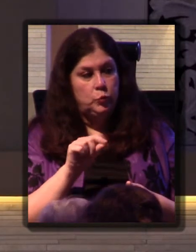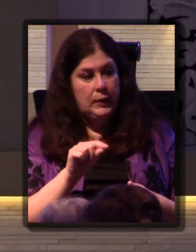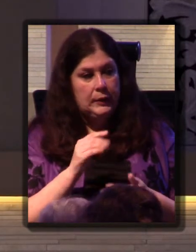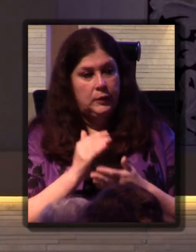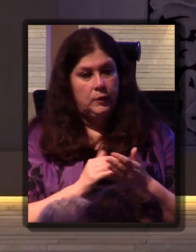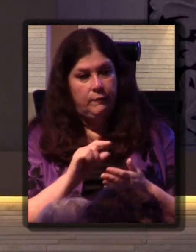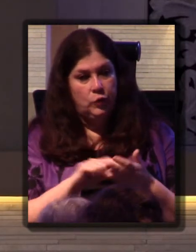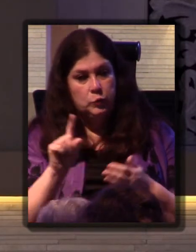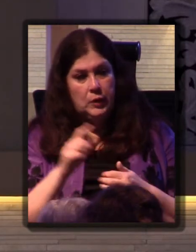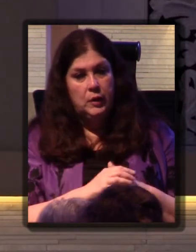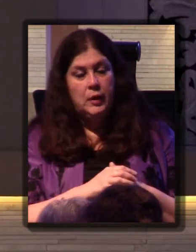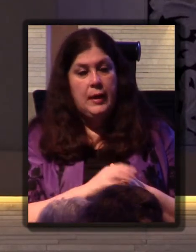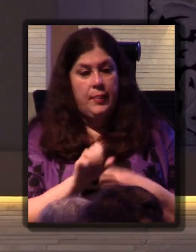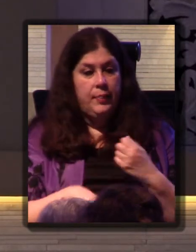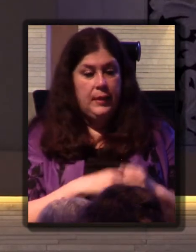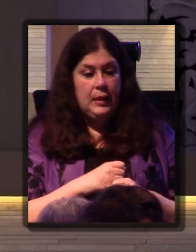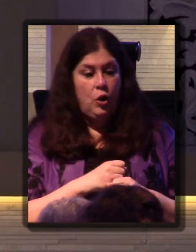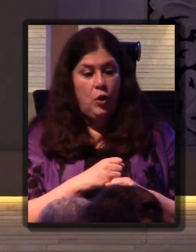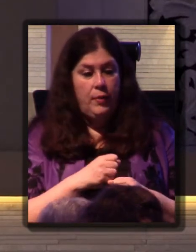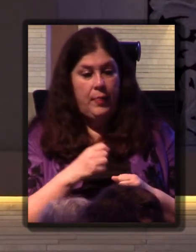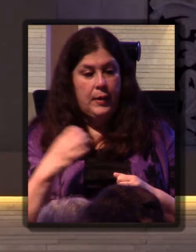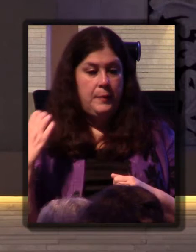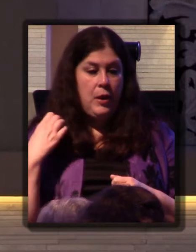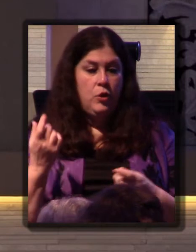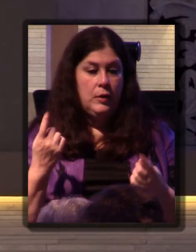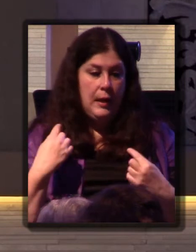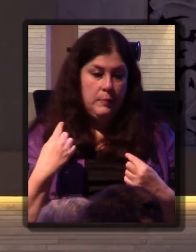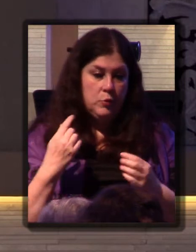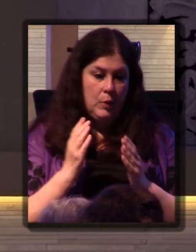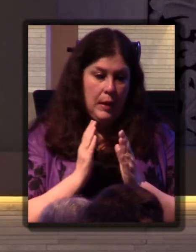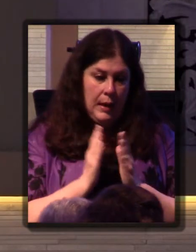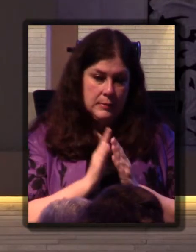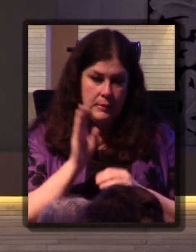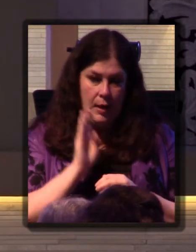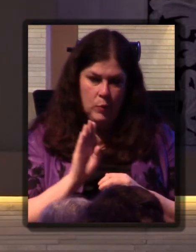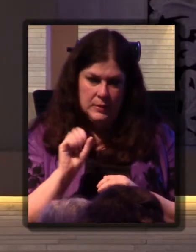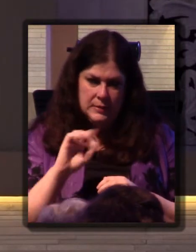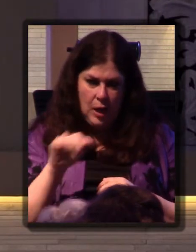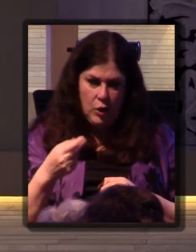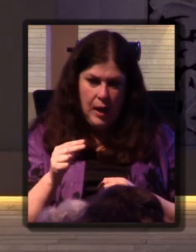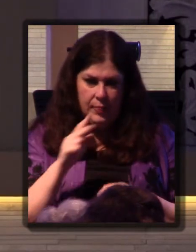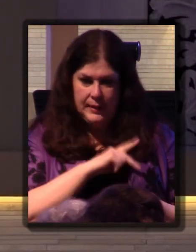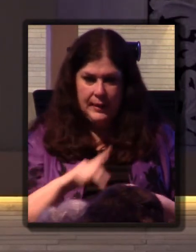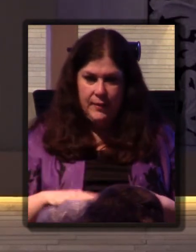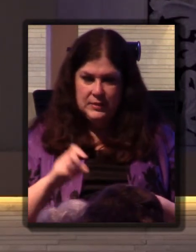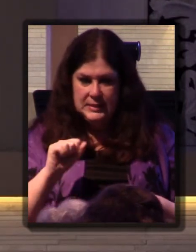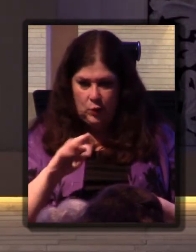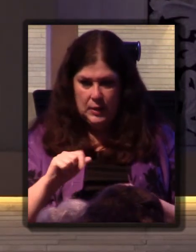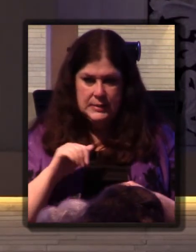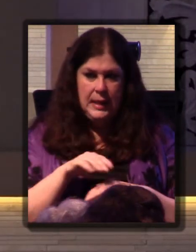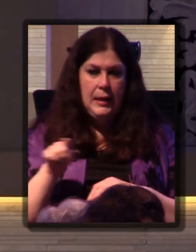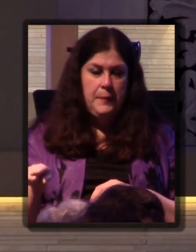verse 1 of chapter 20, in the year that the commander came to Ashdod, when Sargon, the king of